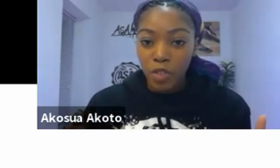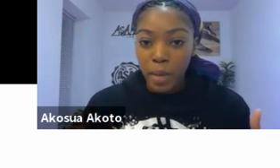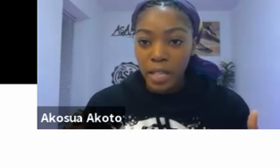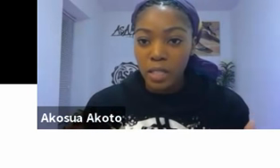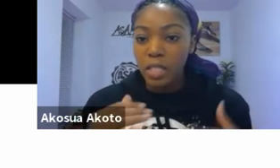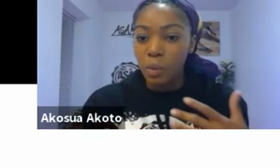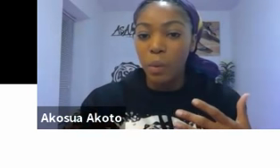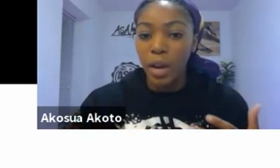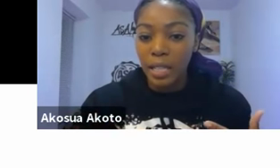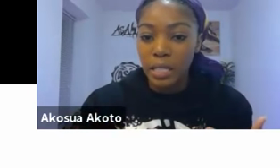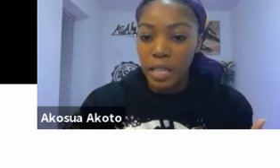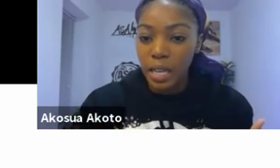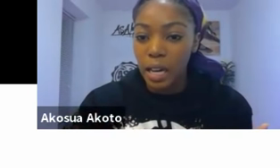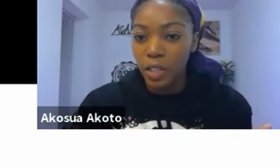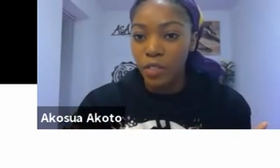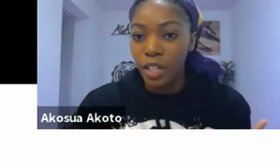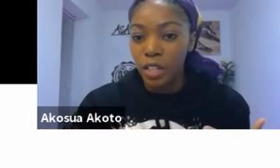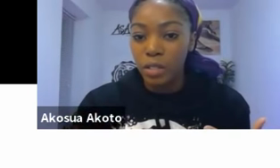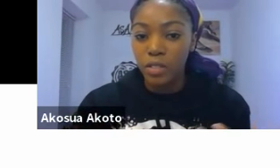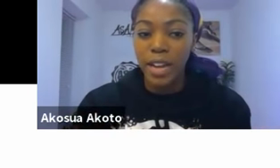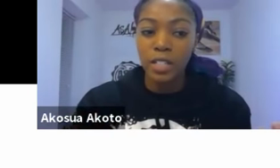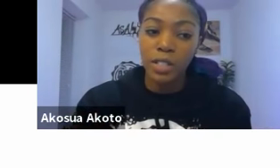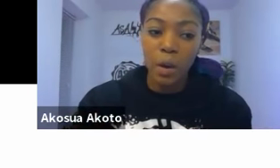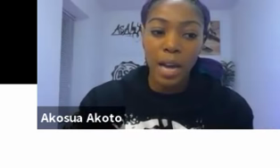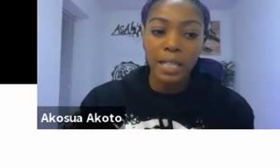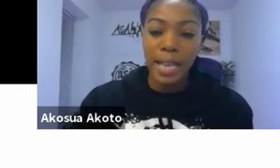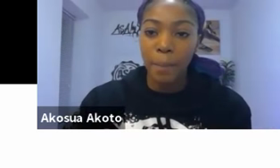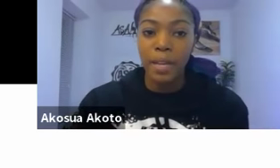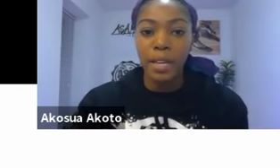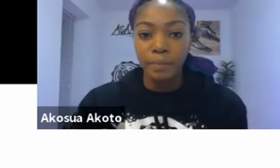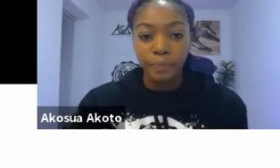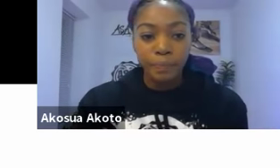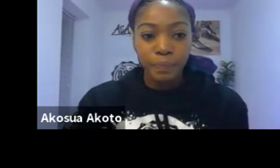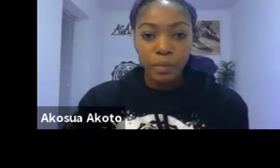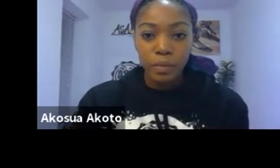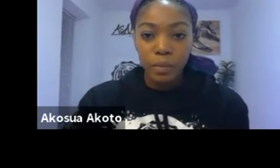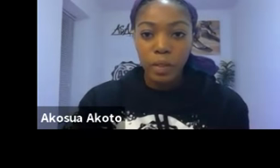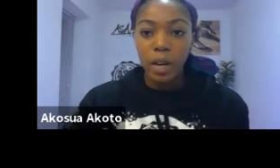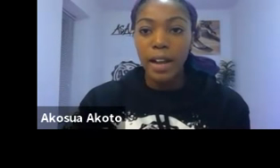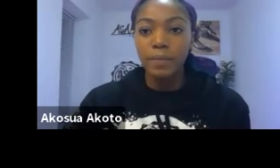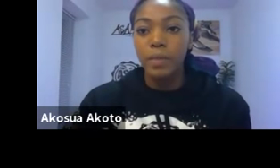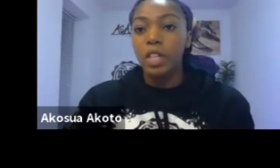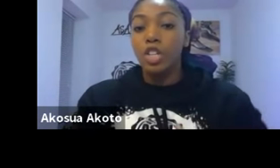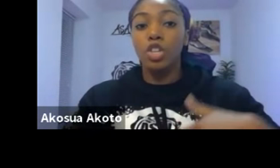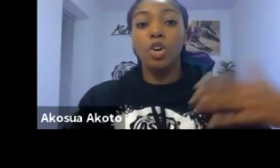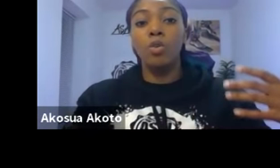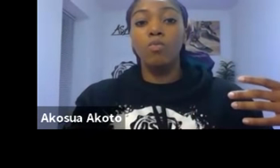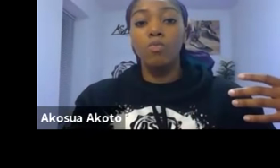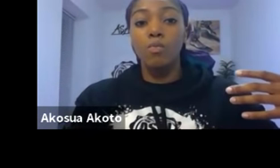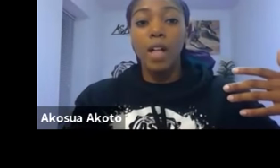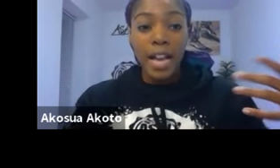body movements. This is what we're kind of seeing in the other videos, right? So now we're kind of tapping in. The dance. All right.